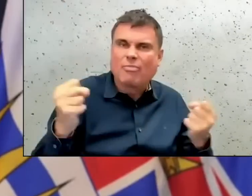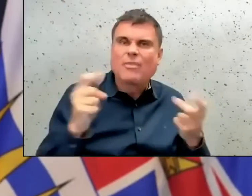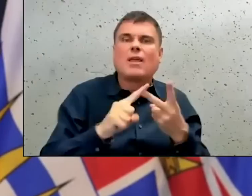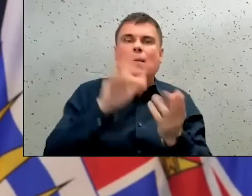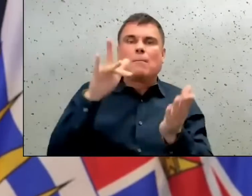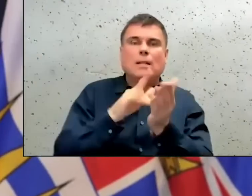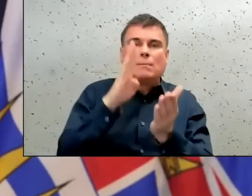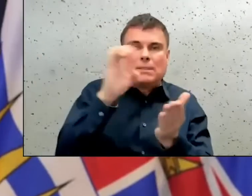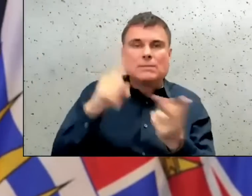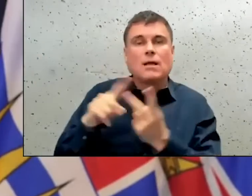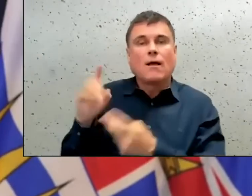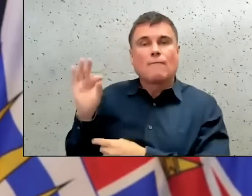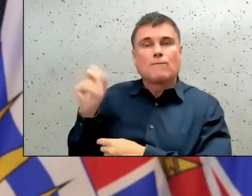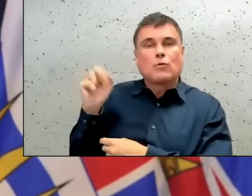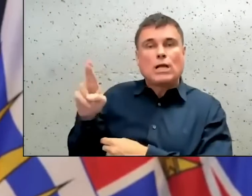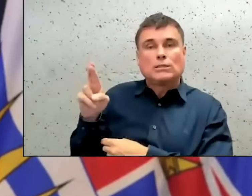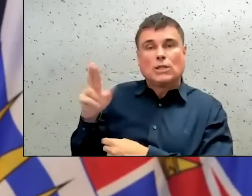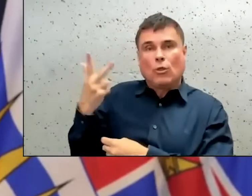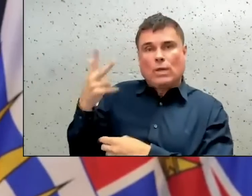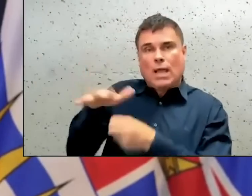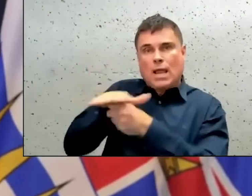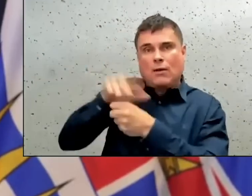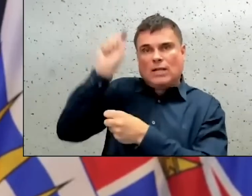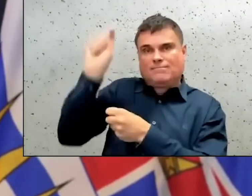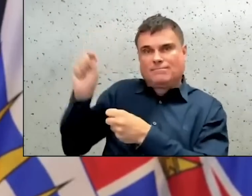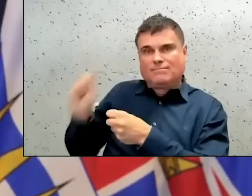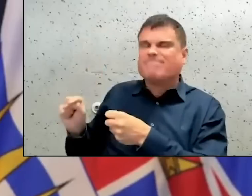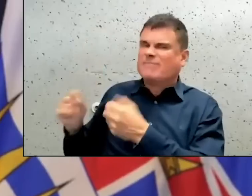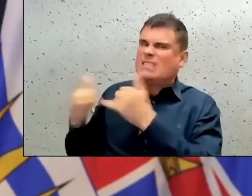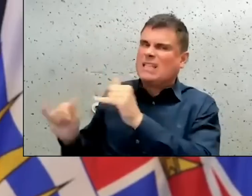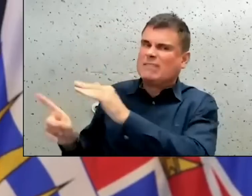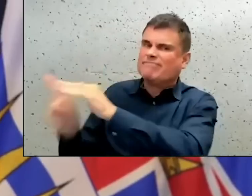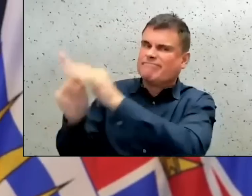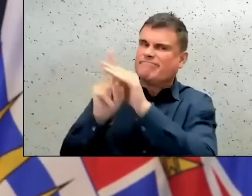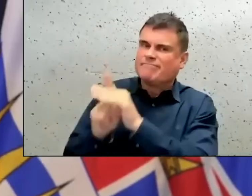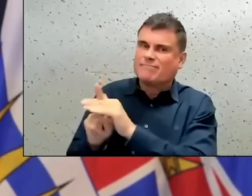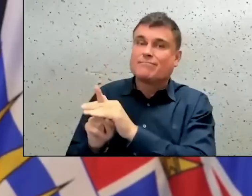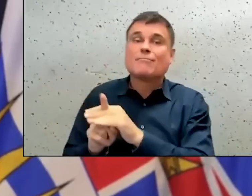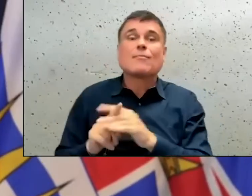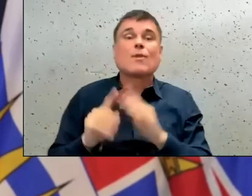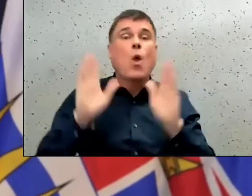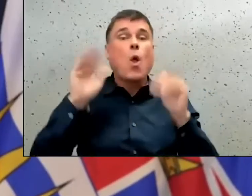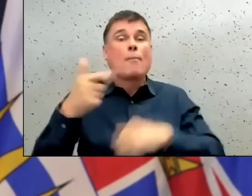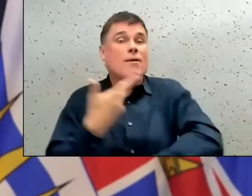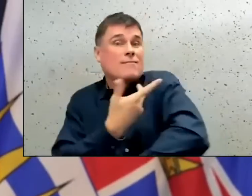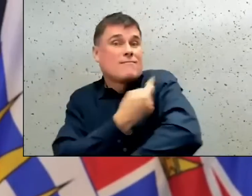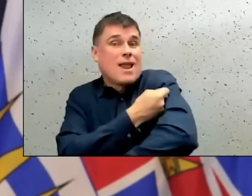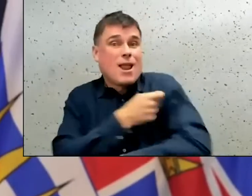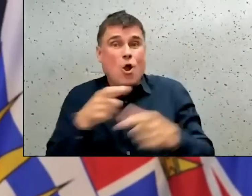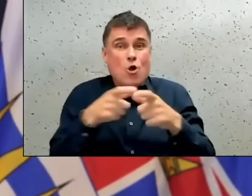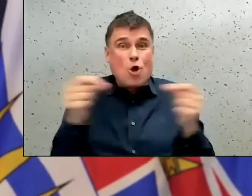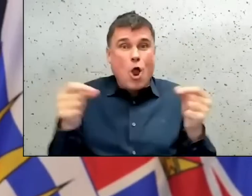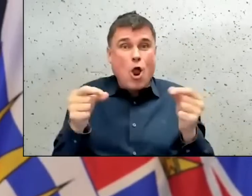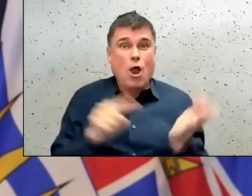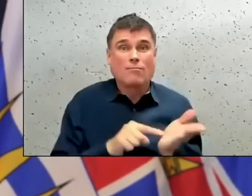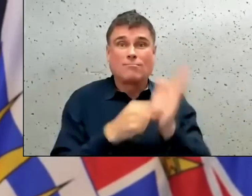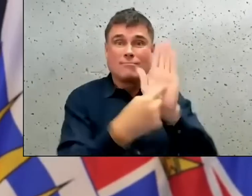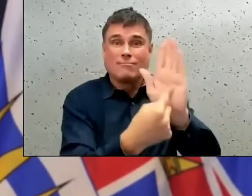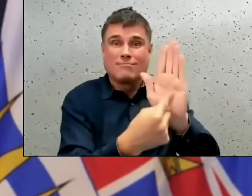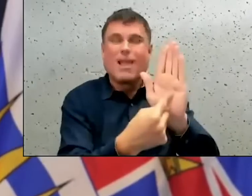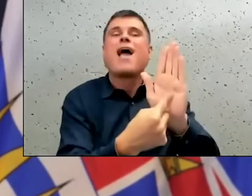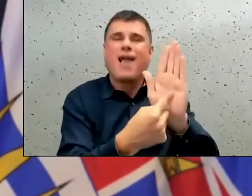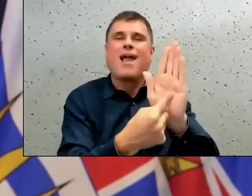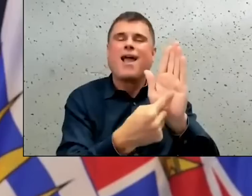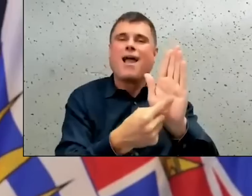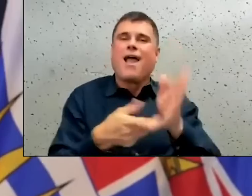example. So we're hoping to leverage the benefits of the vaccine card, and this is an important first step of that, and we'll